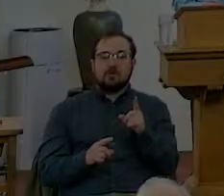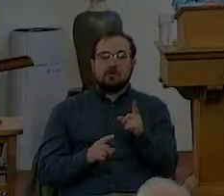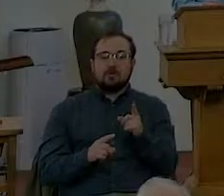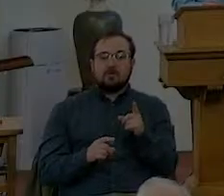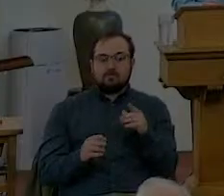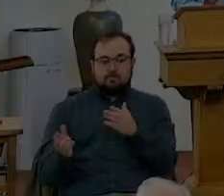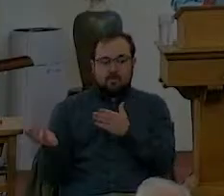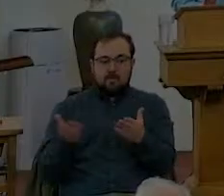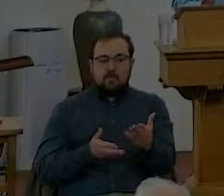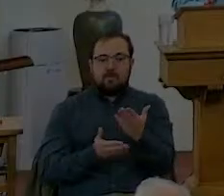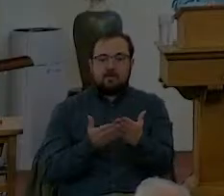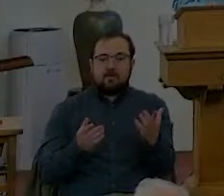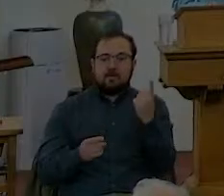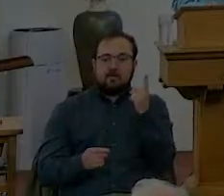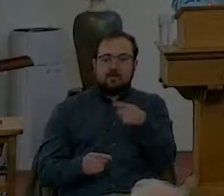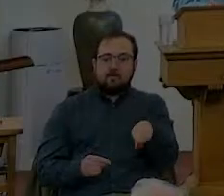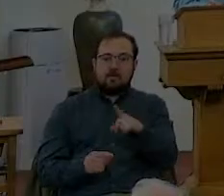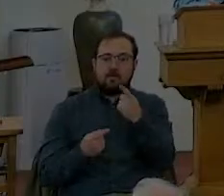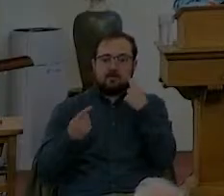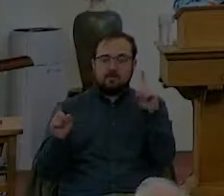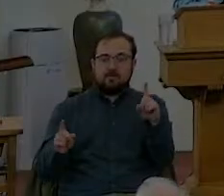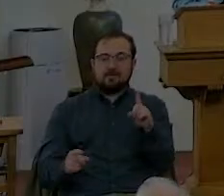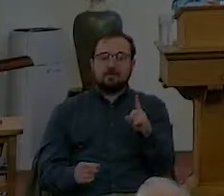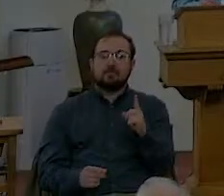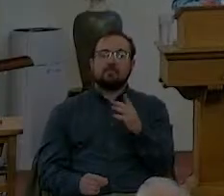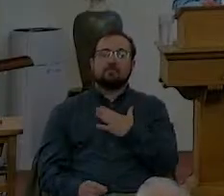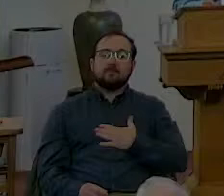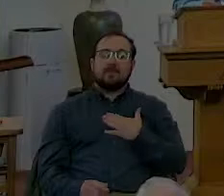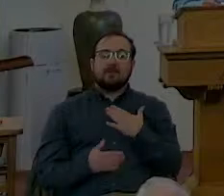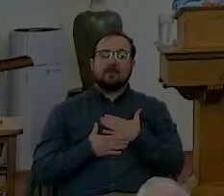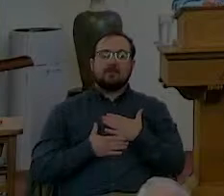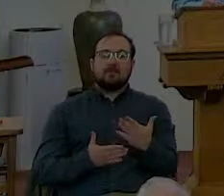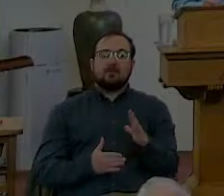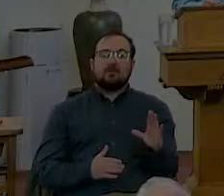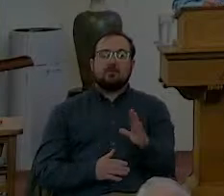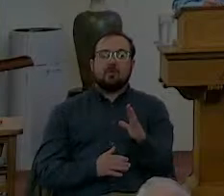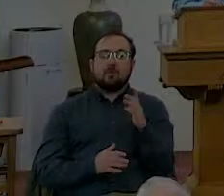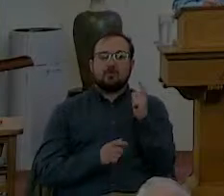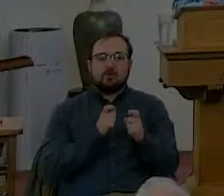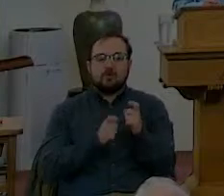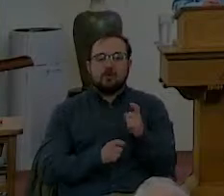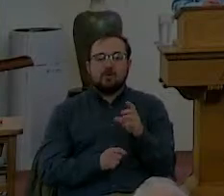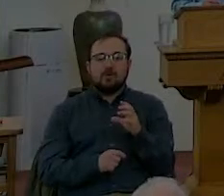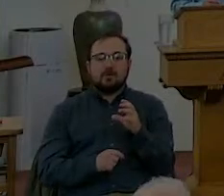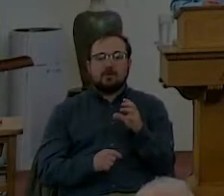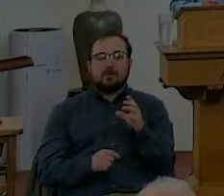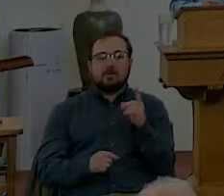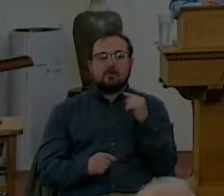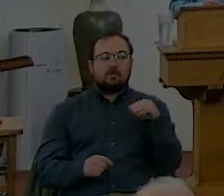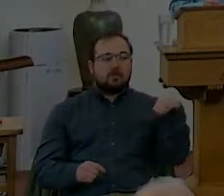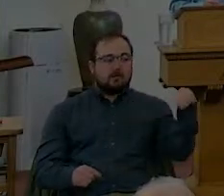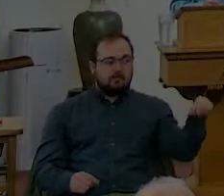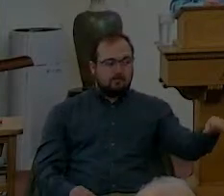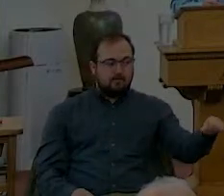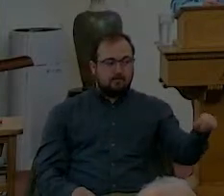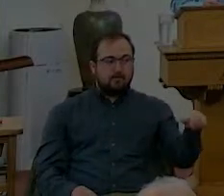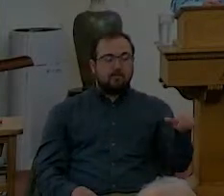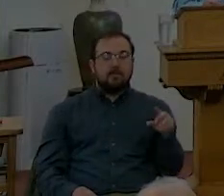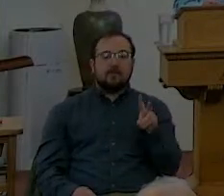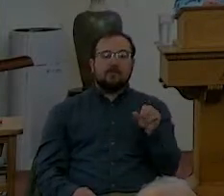adversity. Please express your generosity and support by placing your gift into the